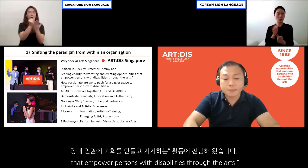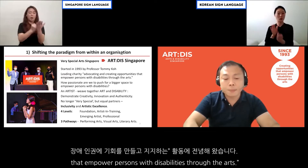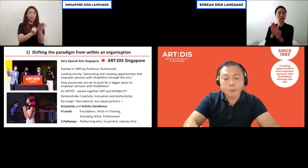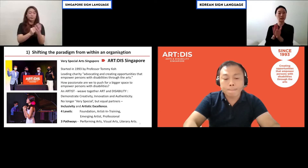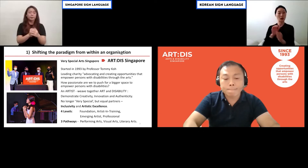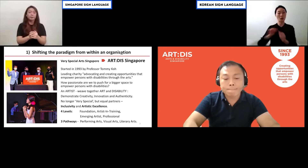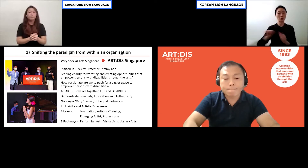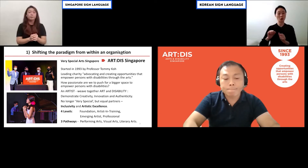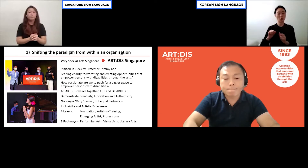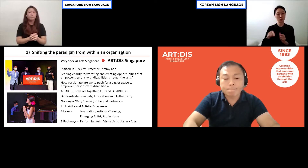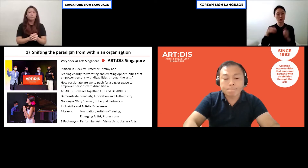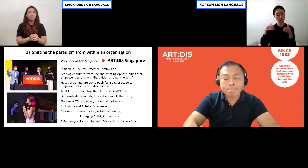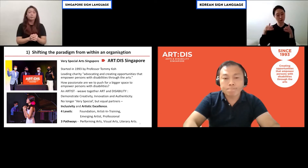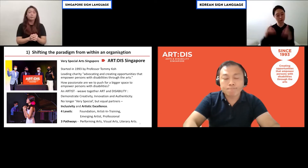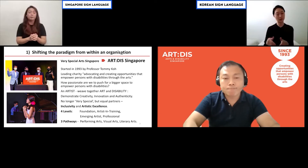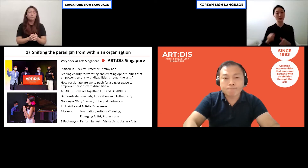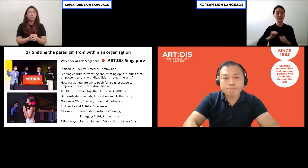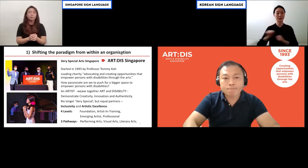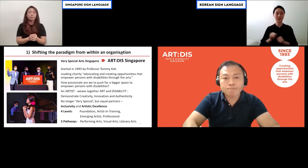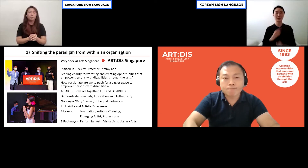arts.